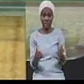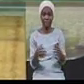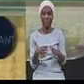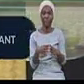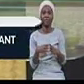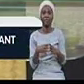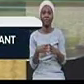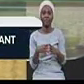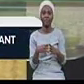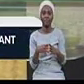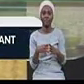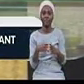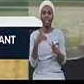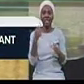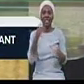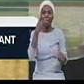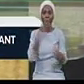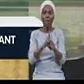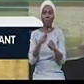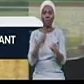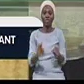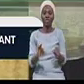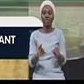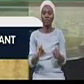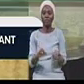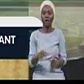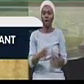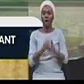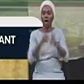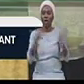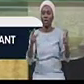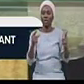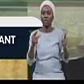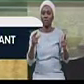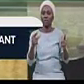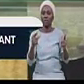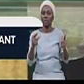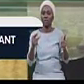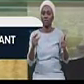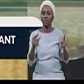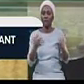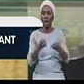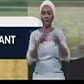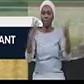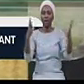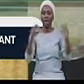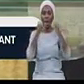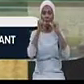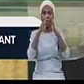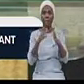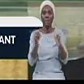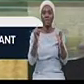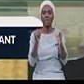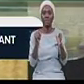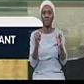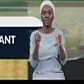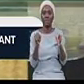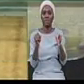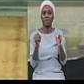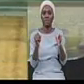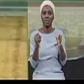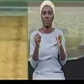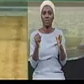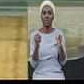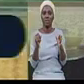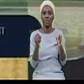abundant blessings. The promise of super abundant blessings. I'm coming to Joel